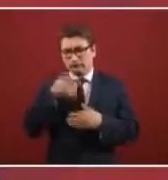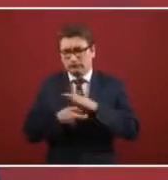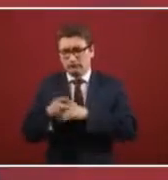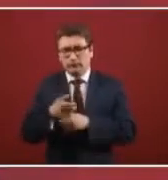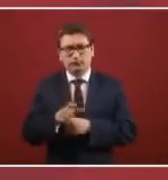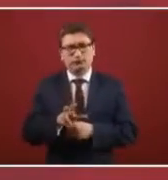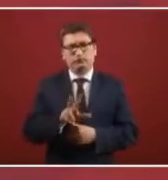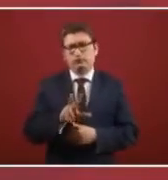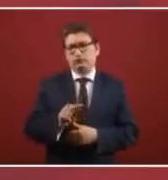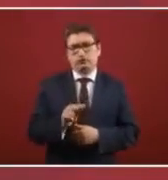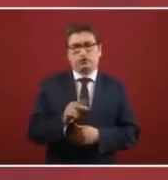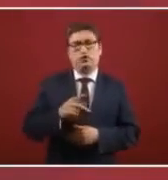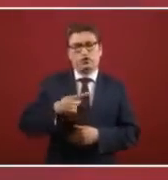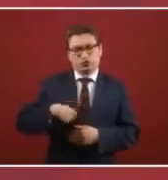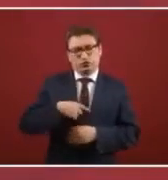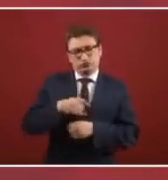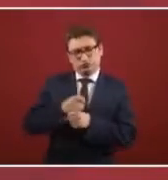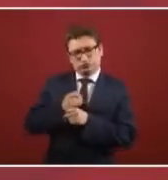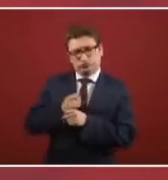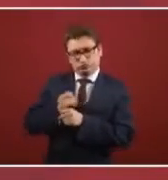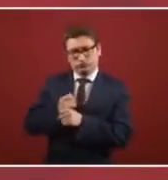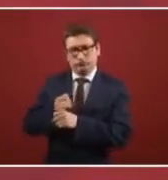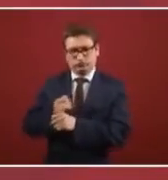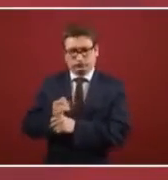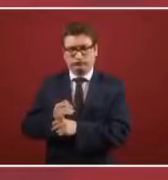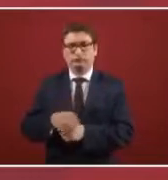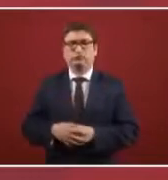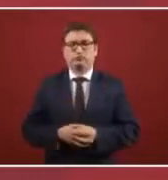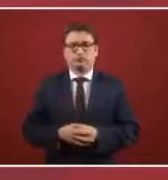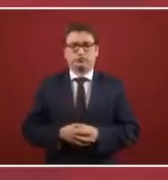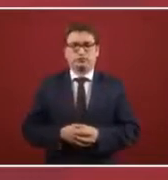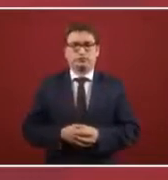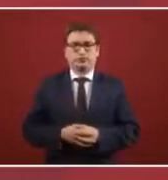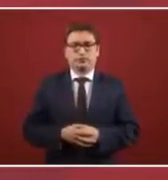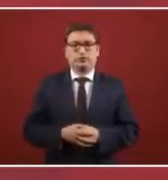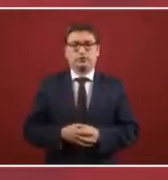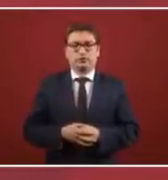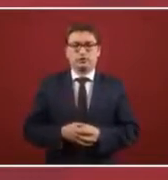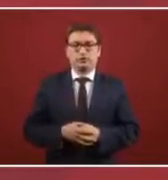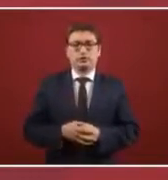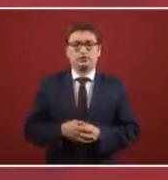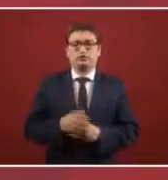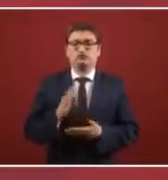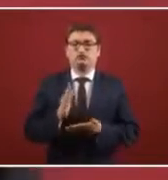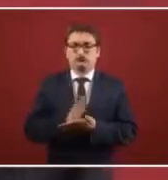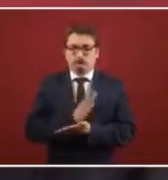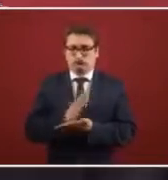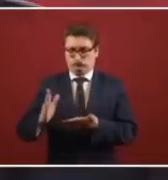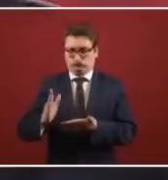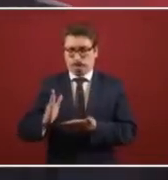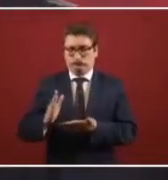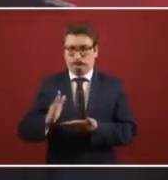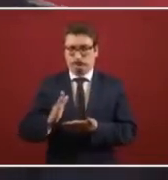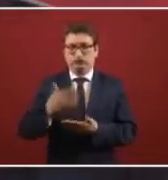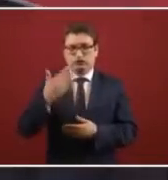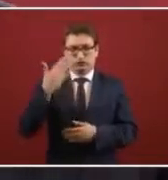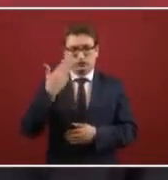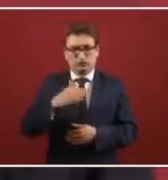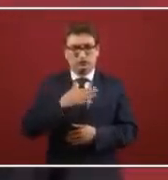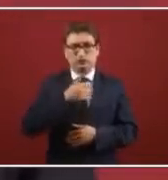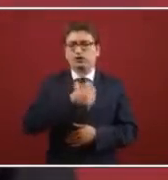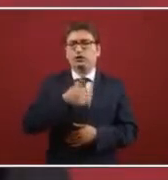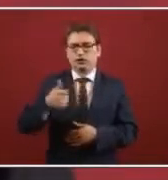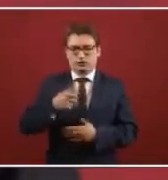bribes la and investigación cuts y separar, and o sea, investigate no mezclar and separate, not